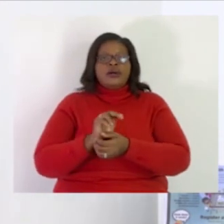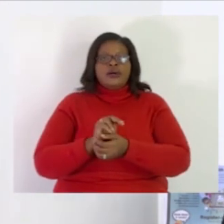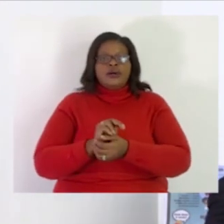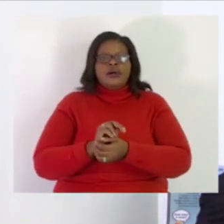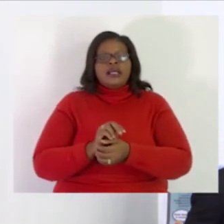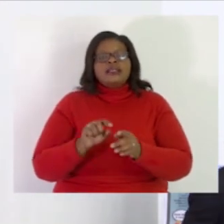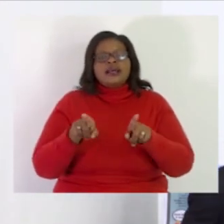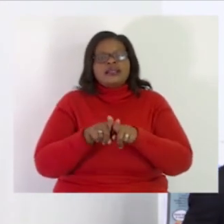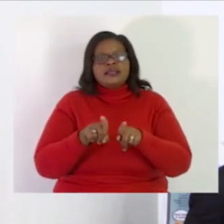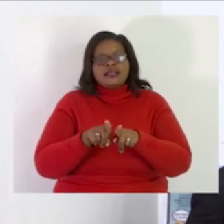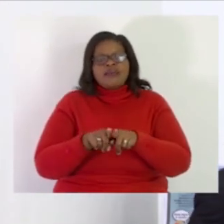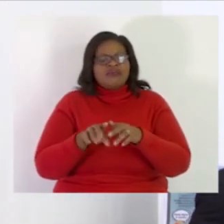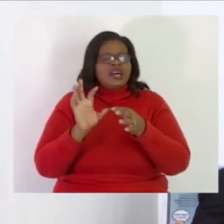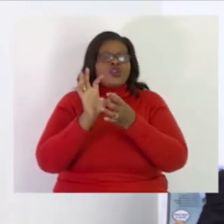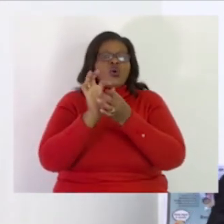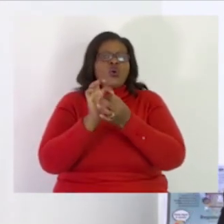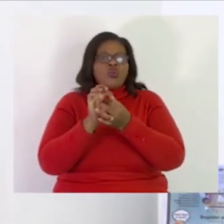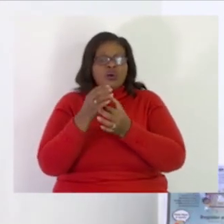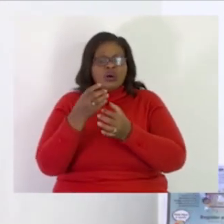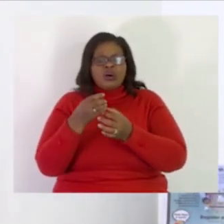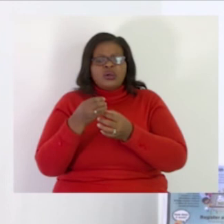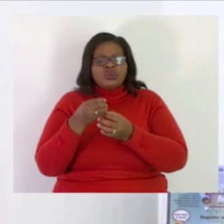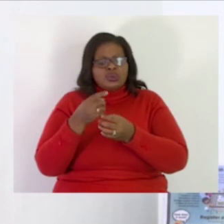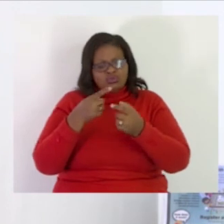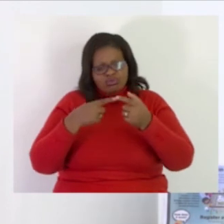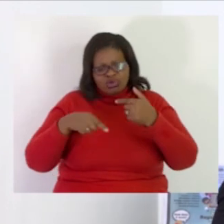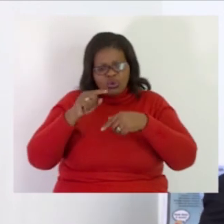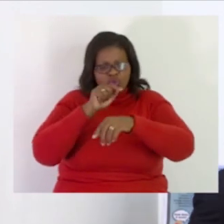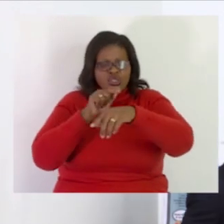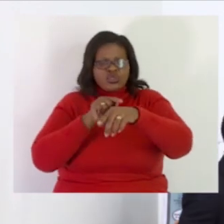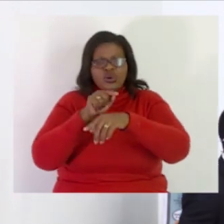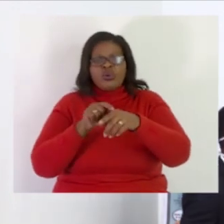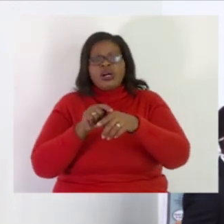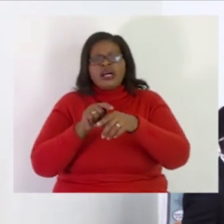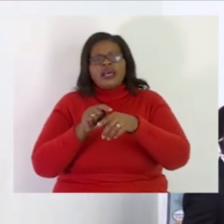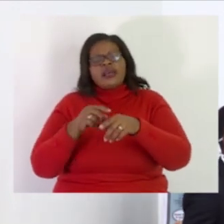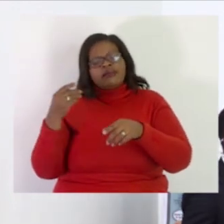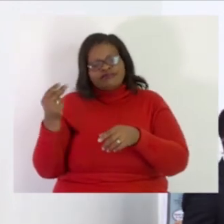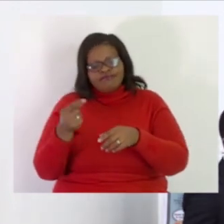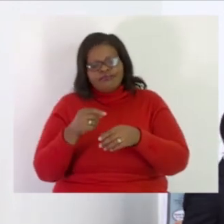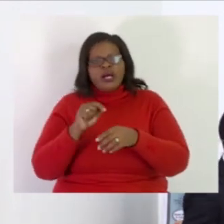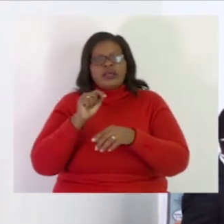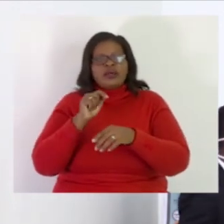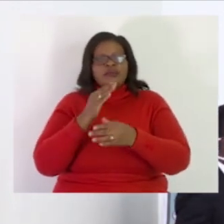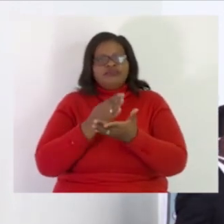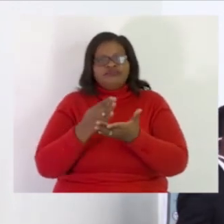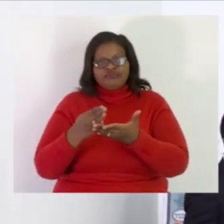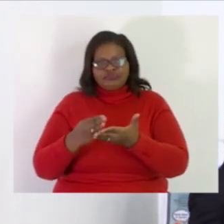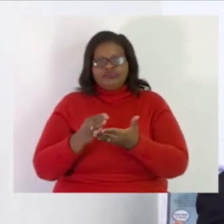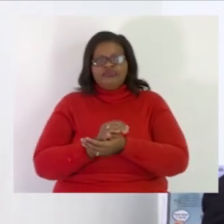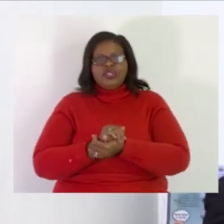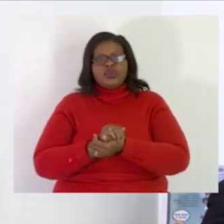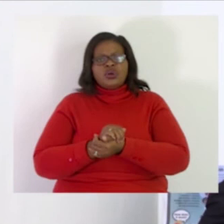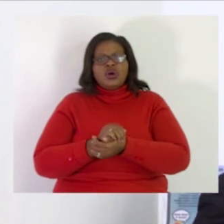at home, you are asked to go buy bread. How much can you go with to the shop? Obviously, you say maybe $20 because you know the